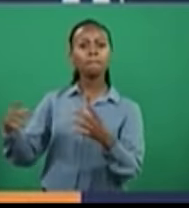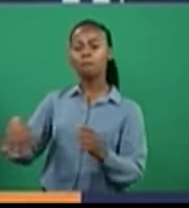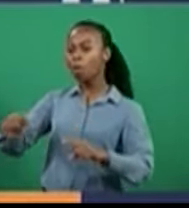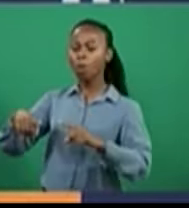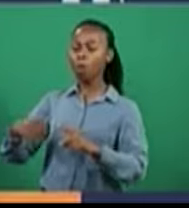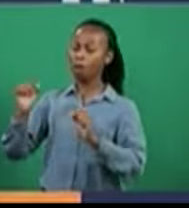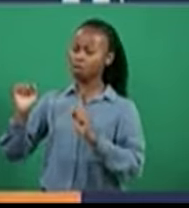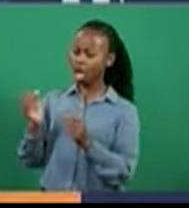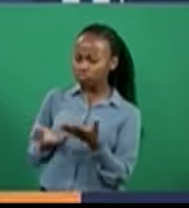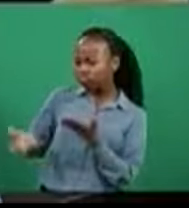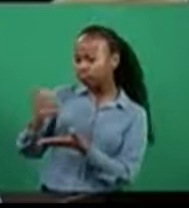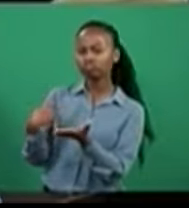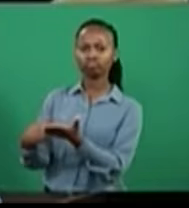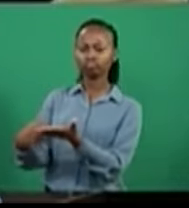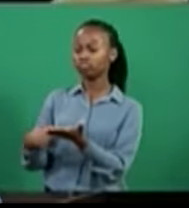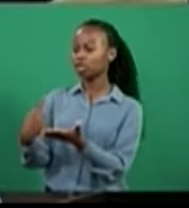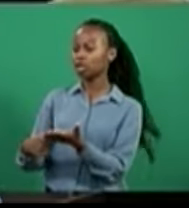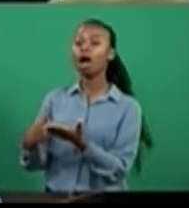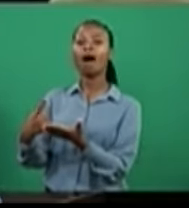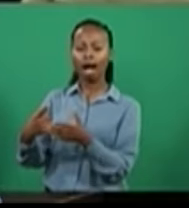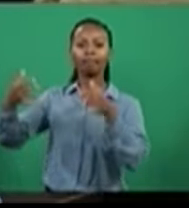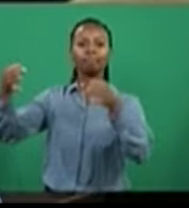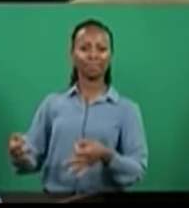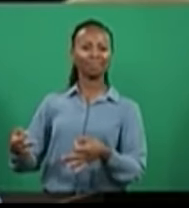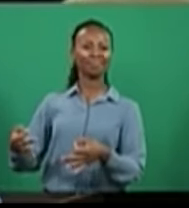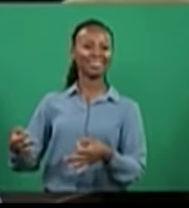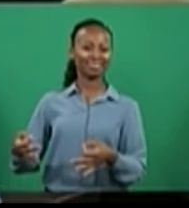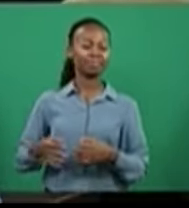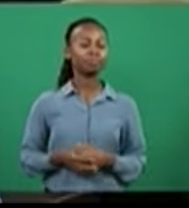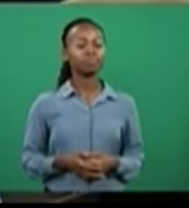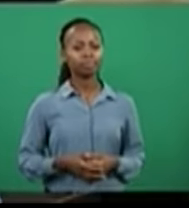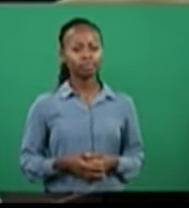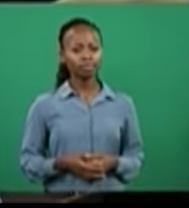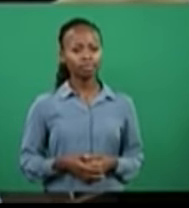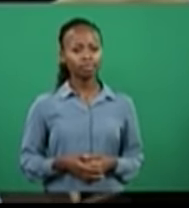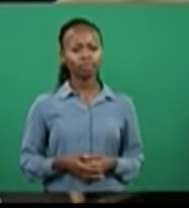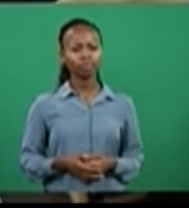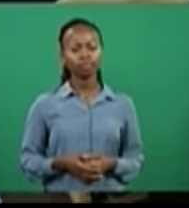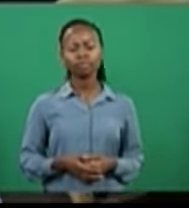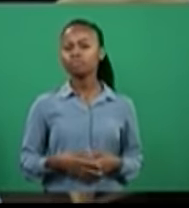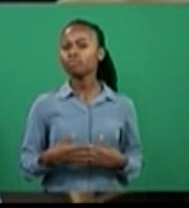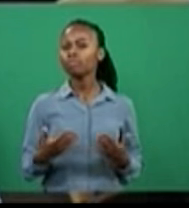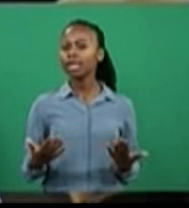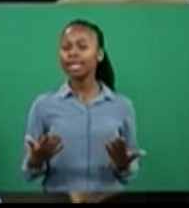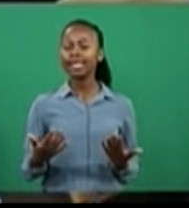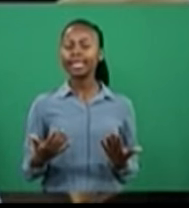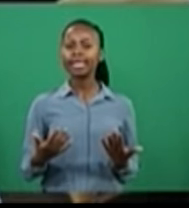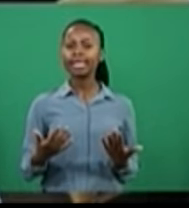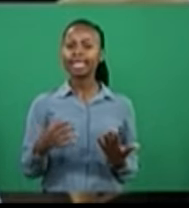an appropriate policy stance. Dalu, the El Nino weather conditions, we